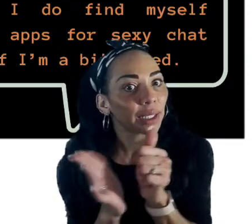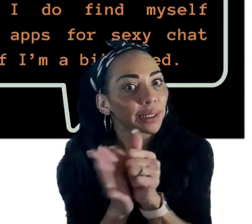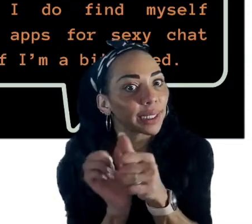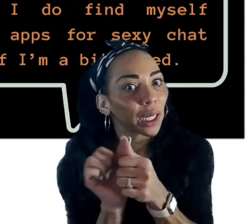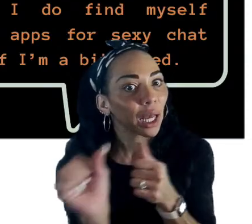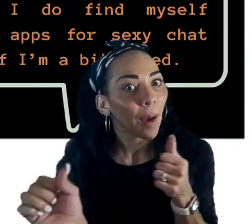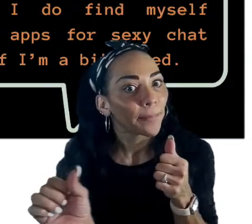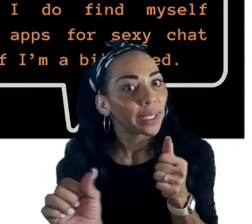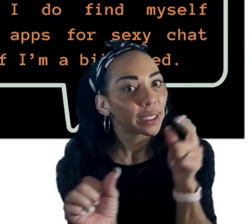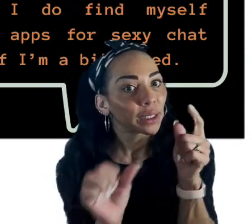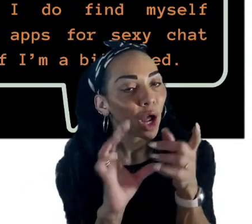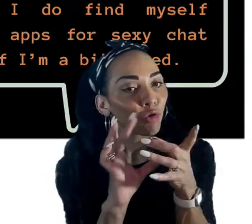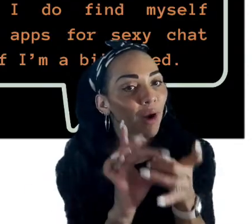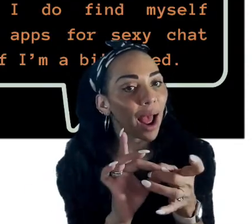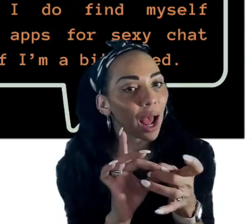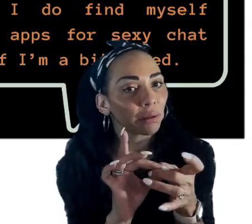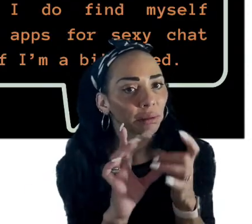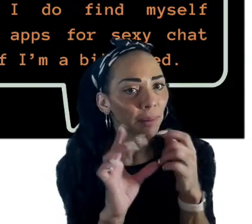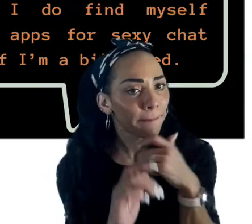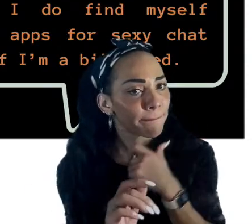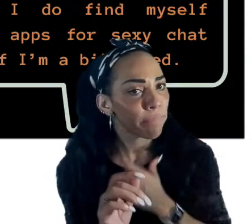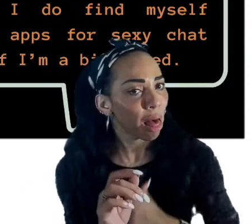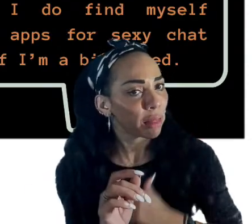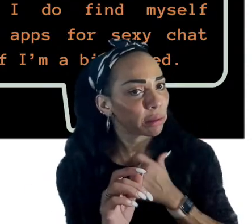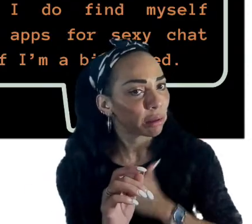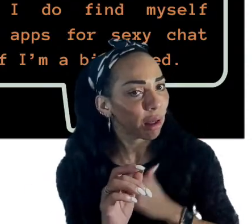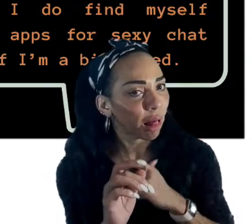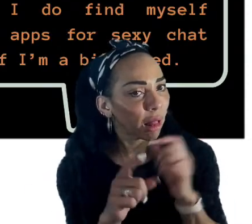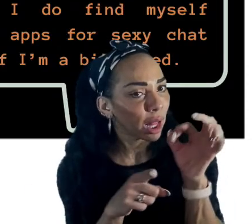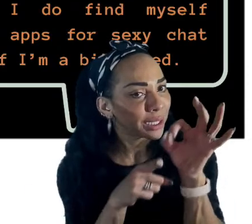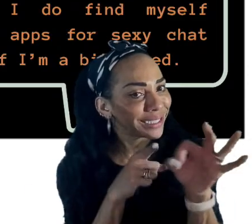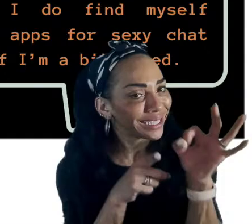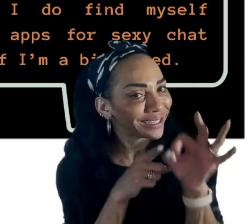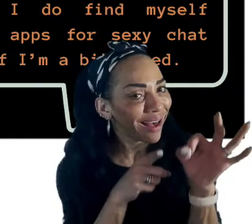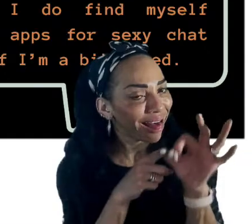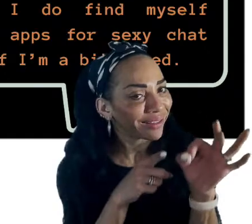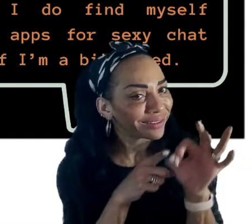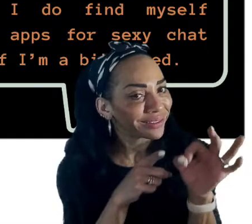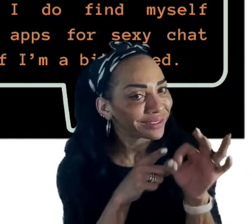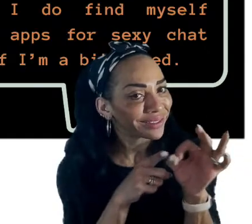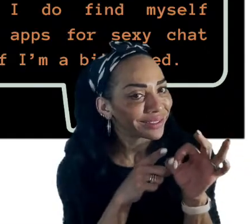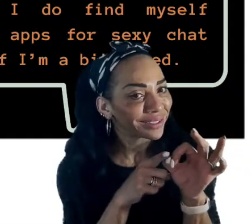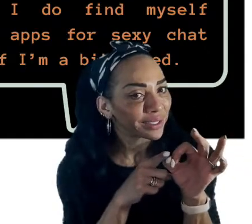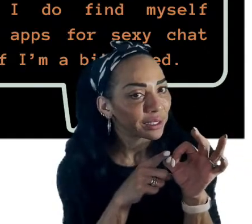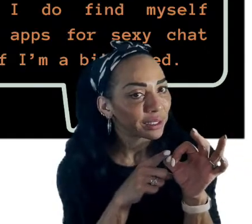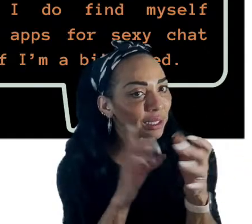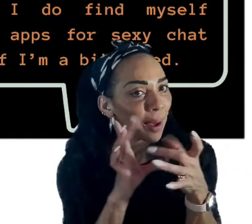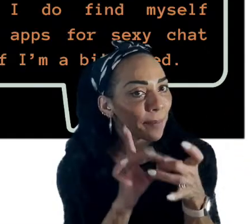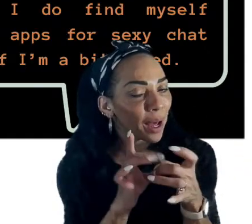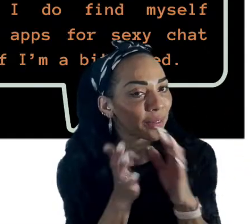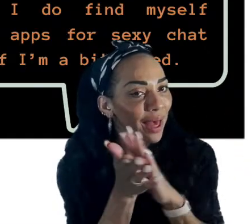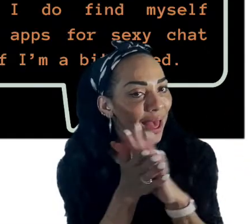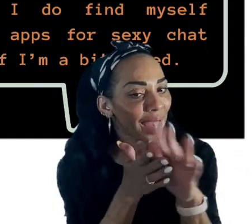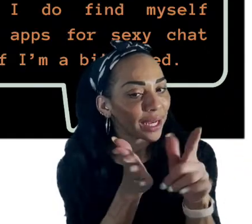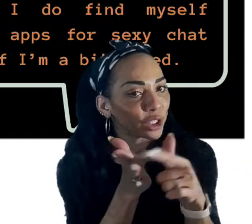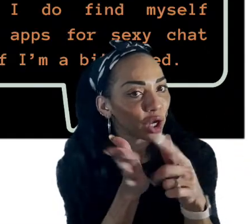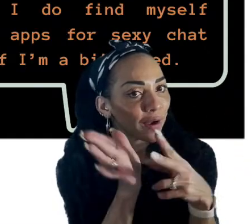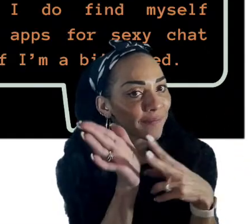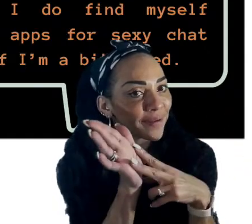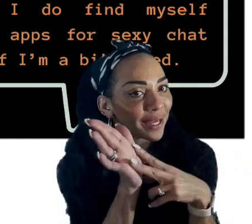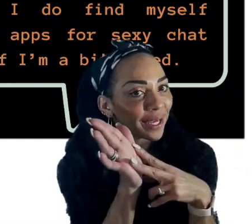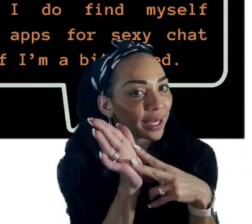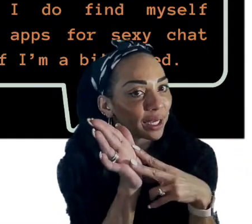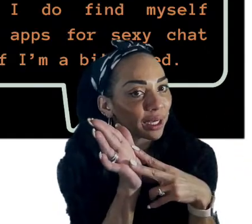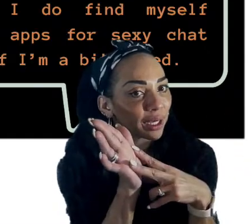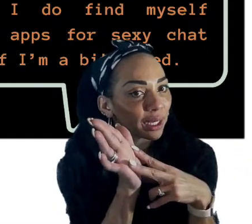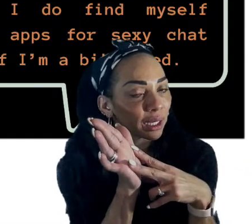around people's like very personal details around perhaps their HIV status or something. So